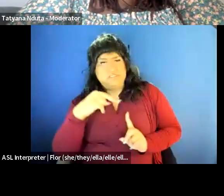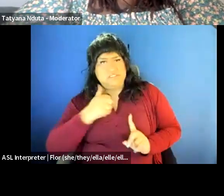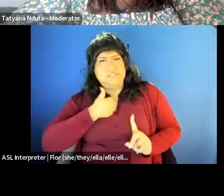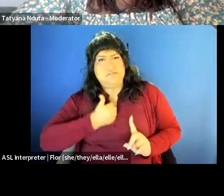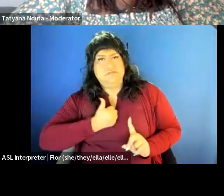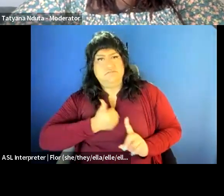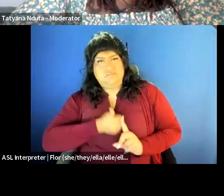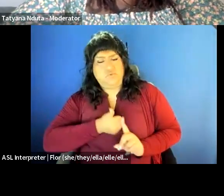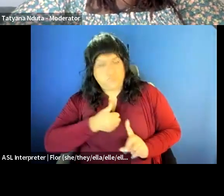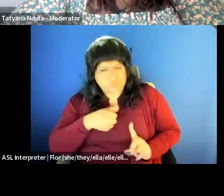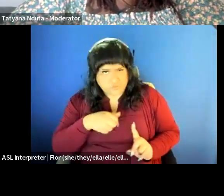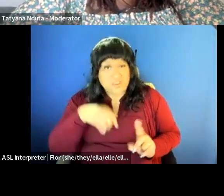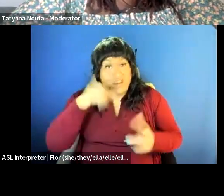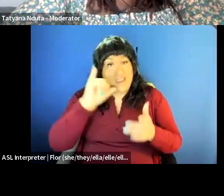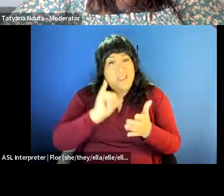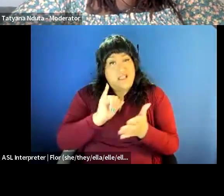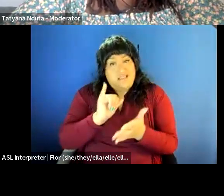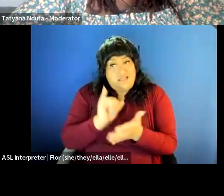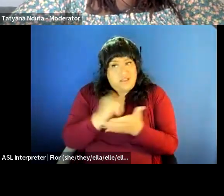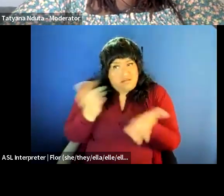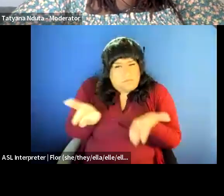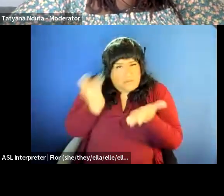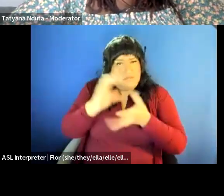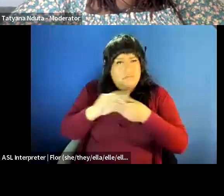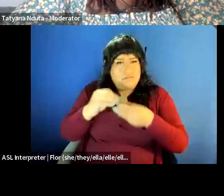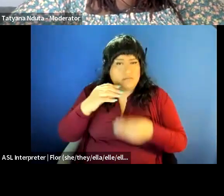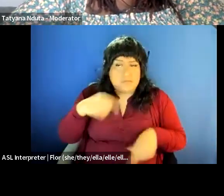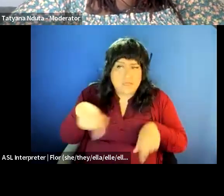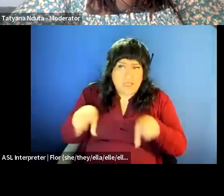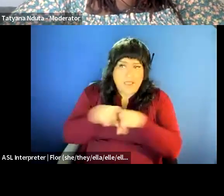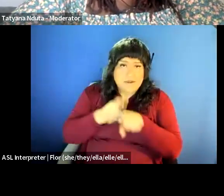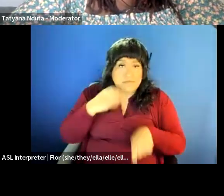that is the experience this Black body had.